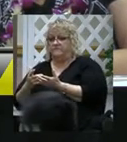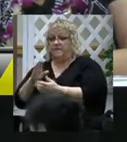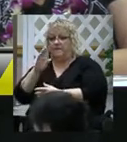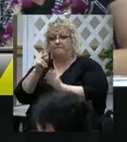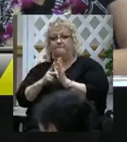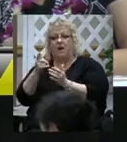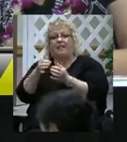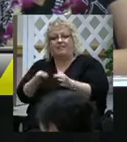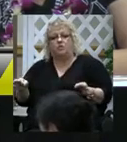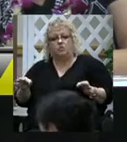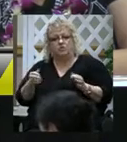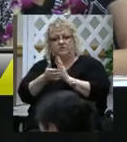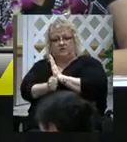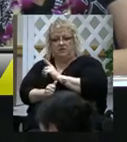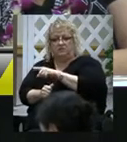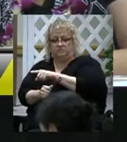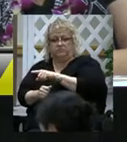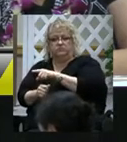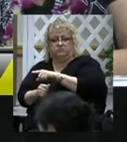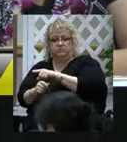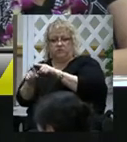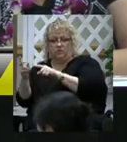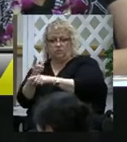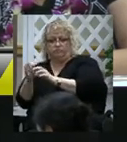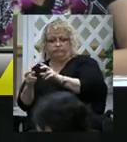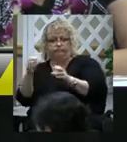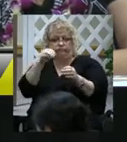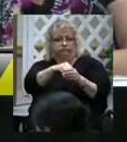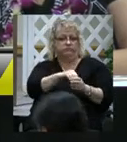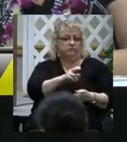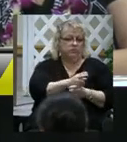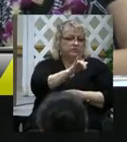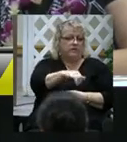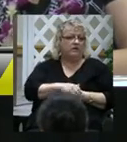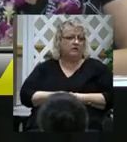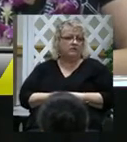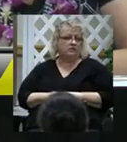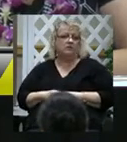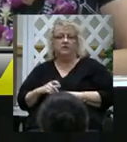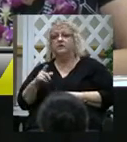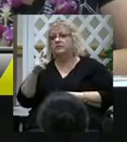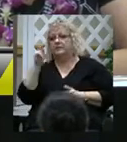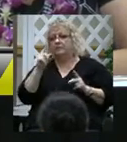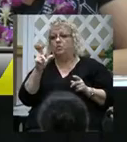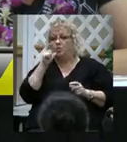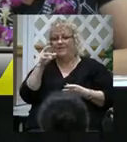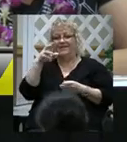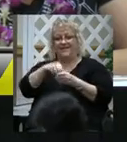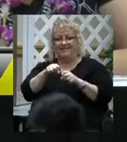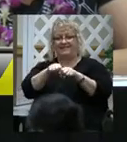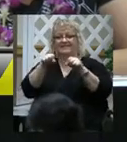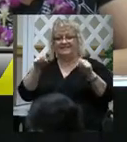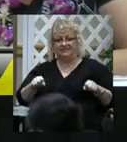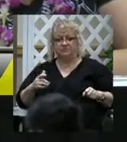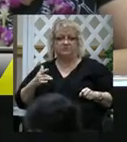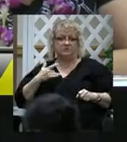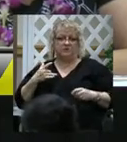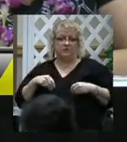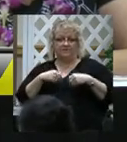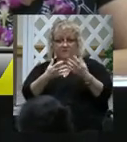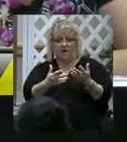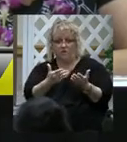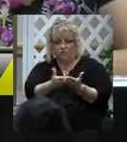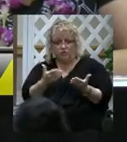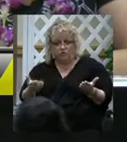bilingual skills that you could be able to use for that purpose. So pretty much the people who are within the system seem to be providing